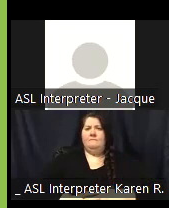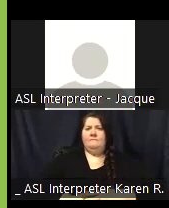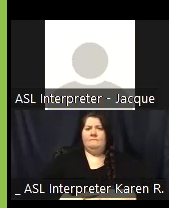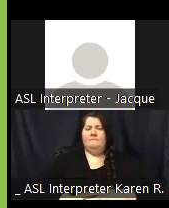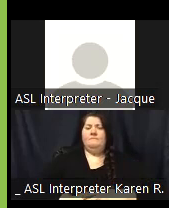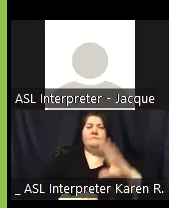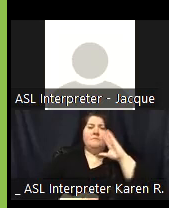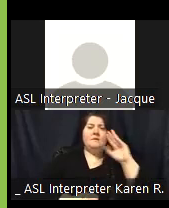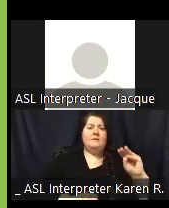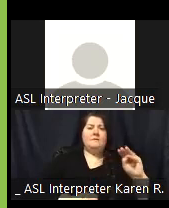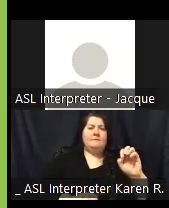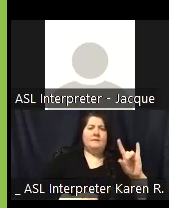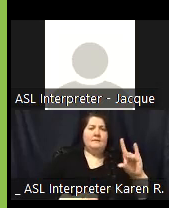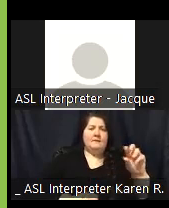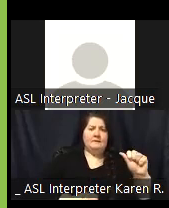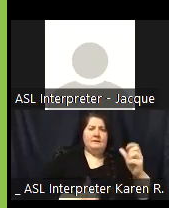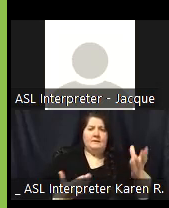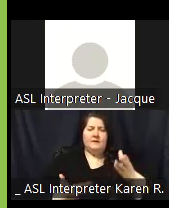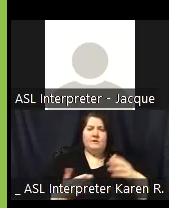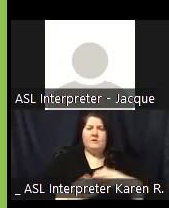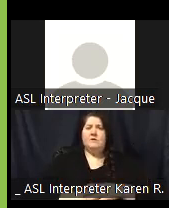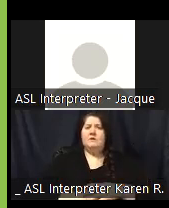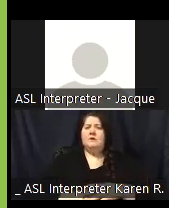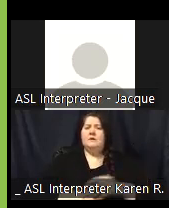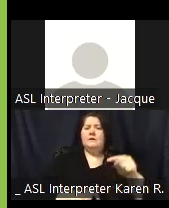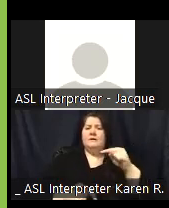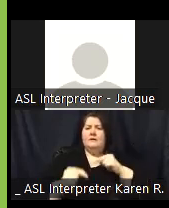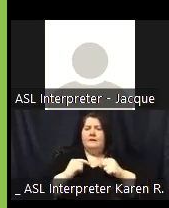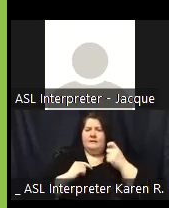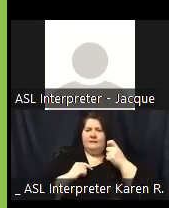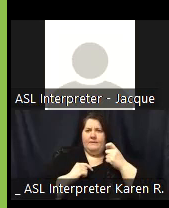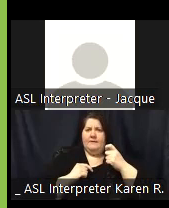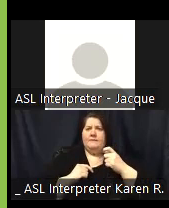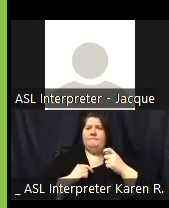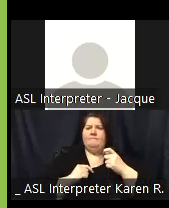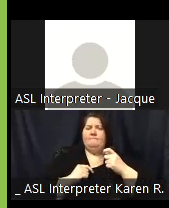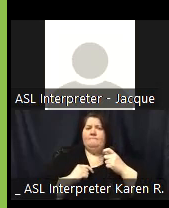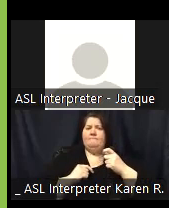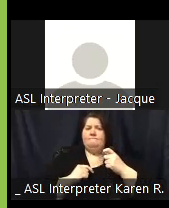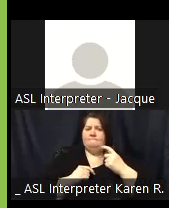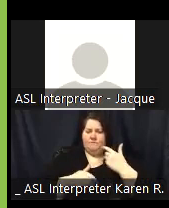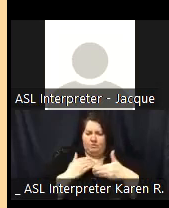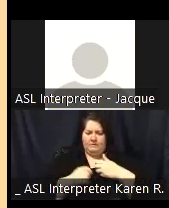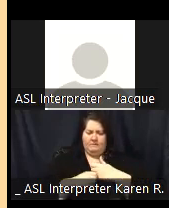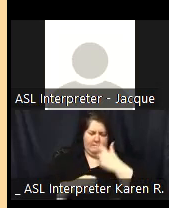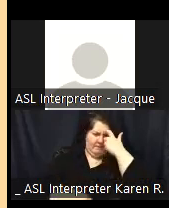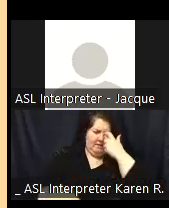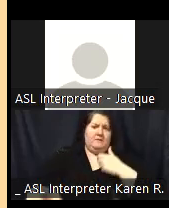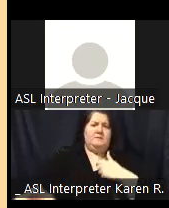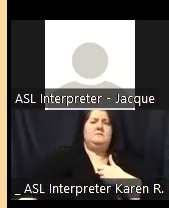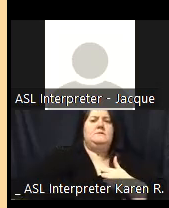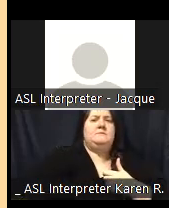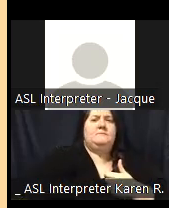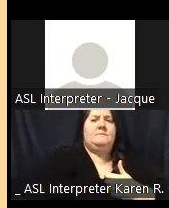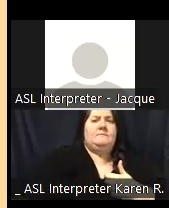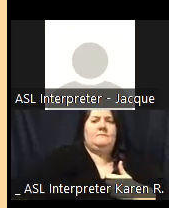Hi, Melinda here. Kind of backing up a little bit as I'm like going through the process in my mind.